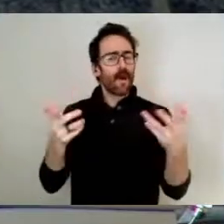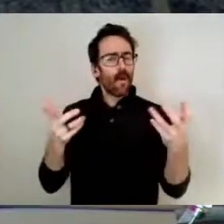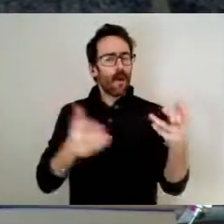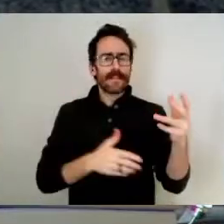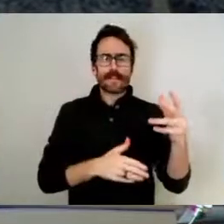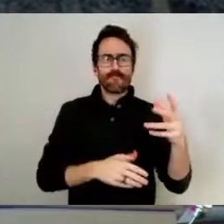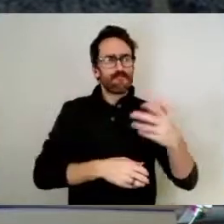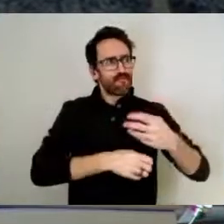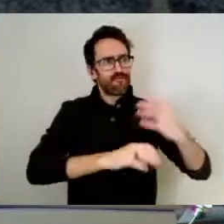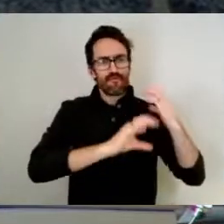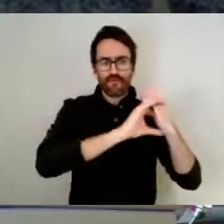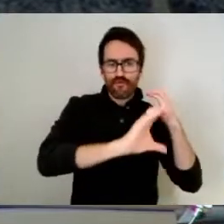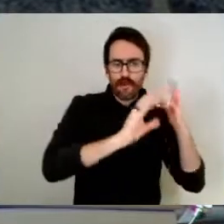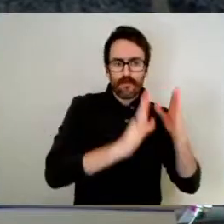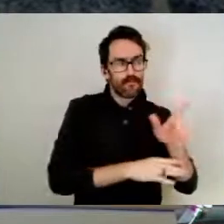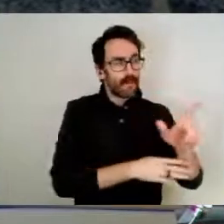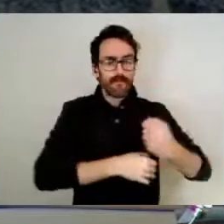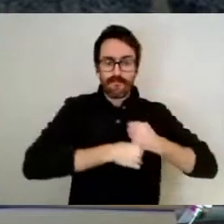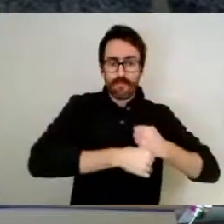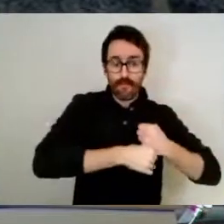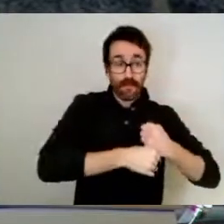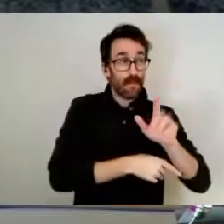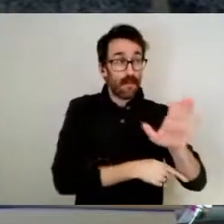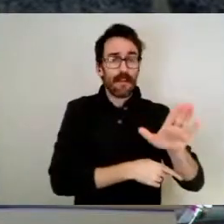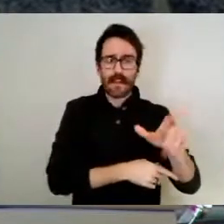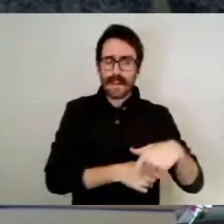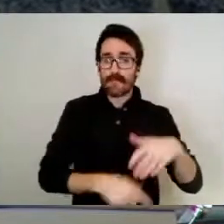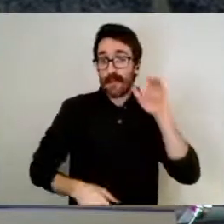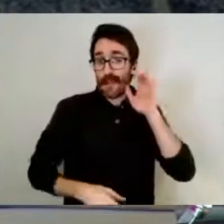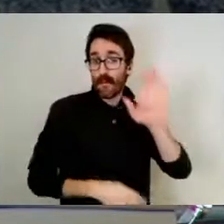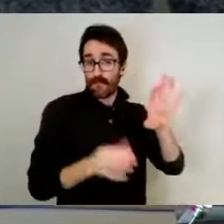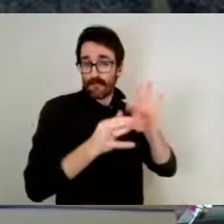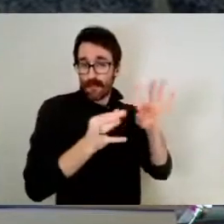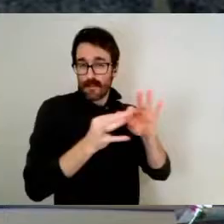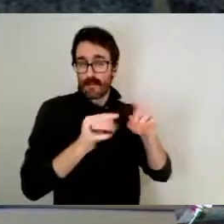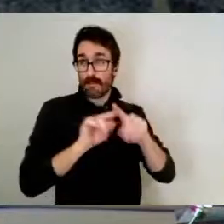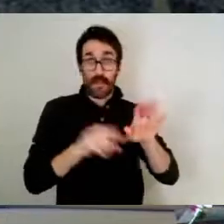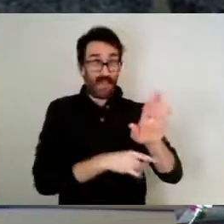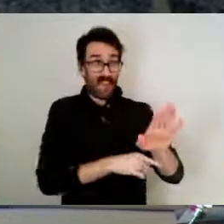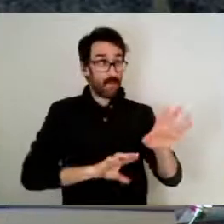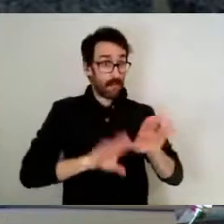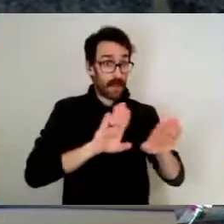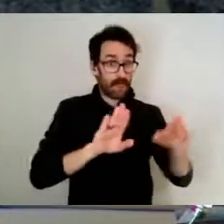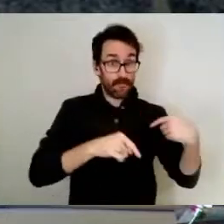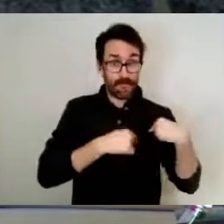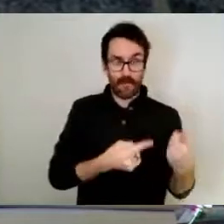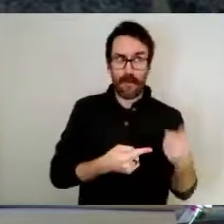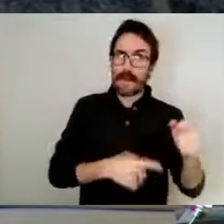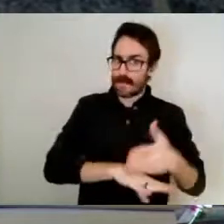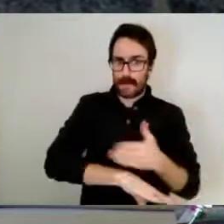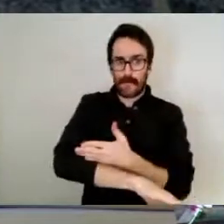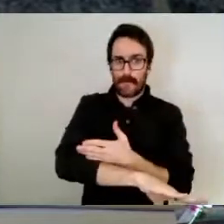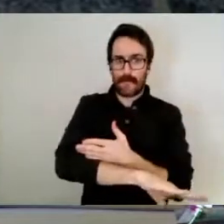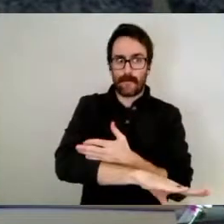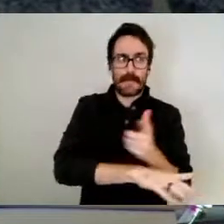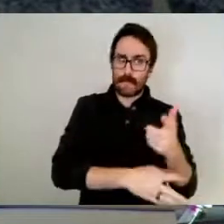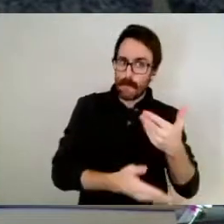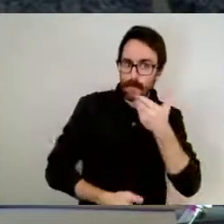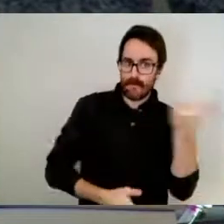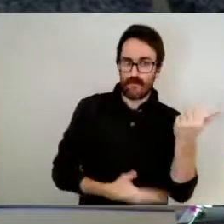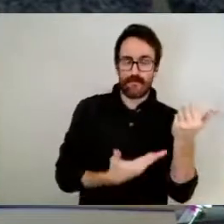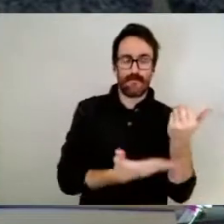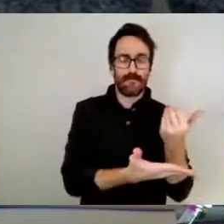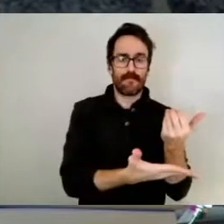to a number of federal ministers and members of parliament. They said they would look at that as a possible